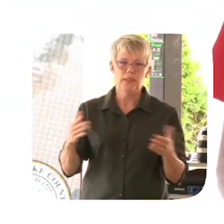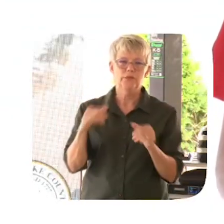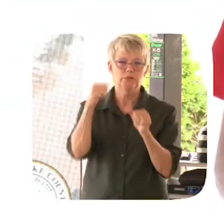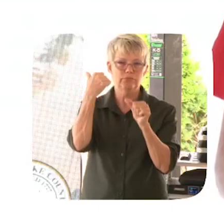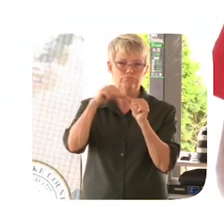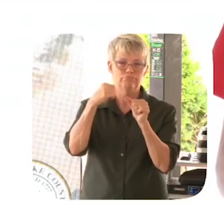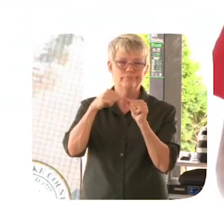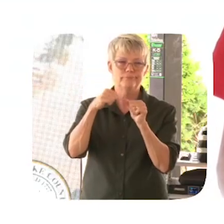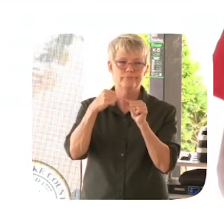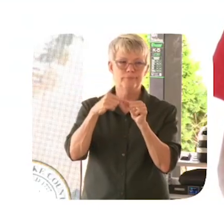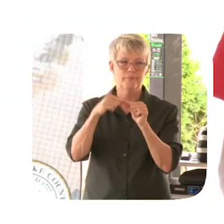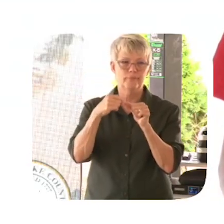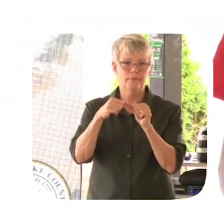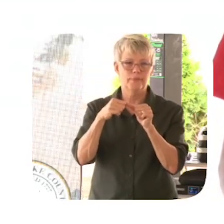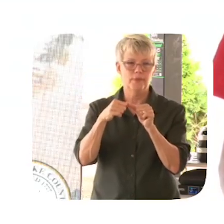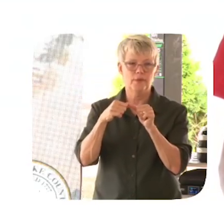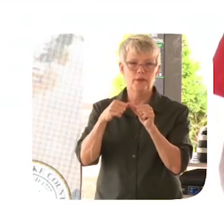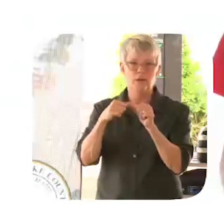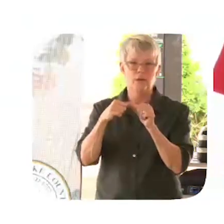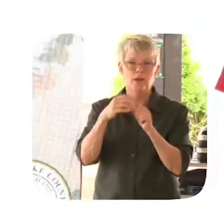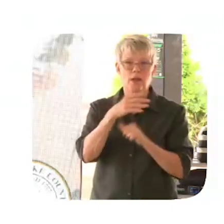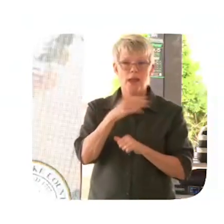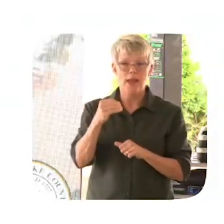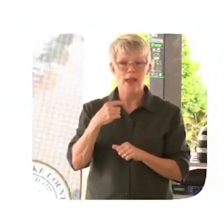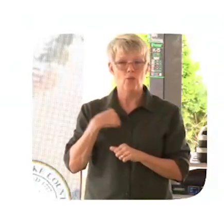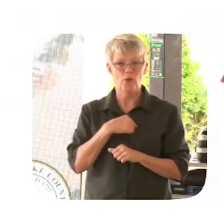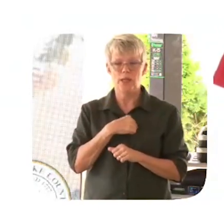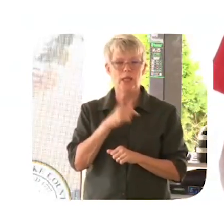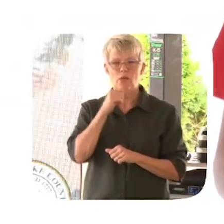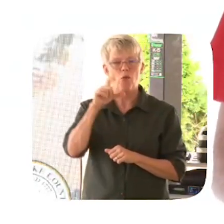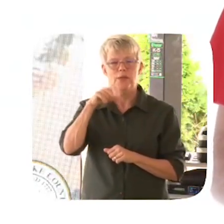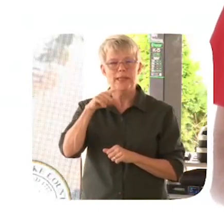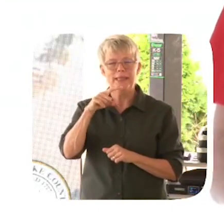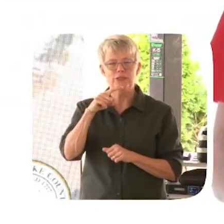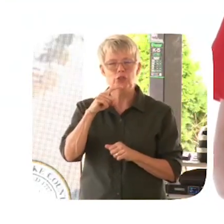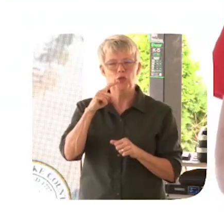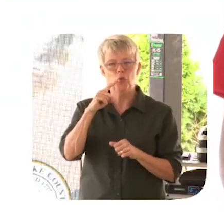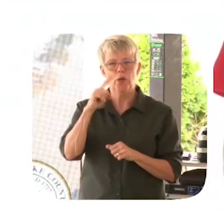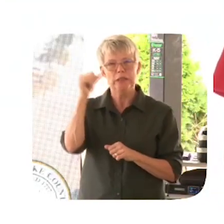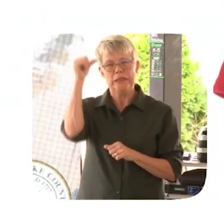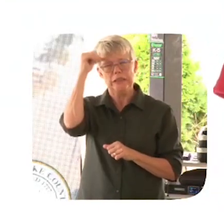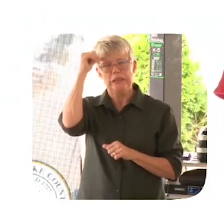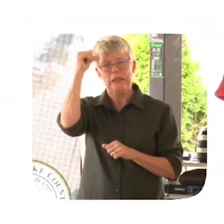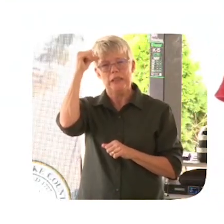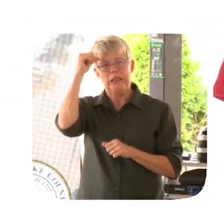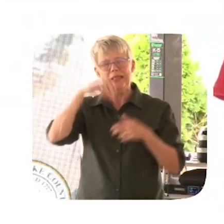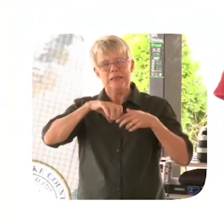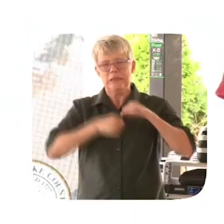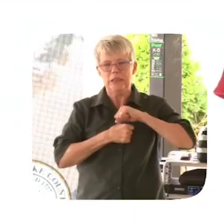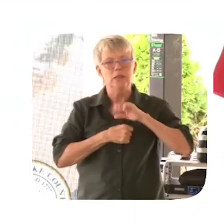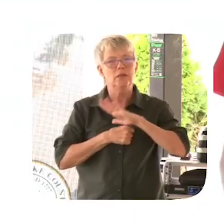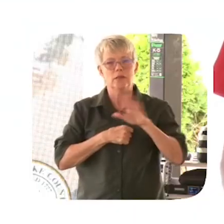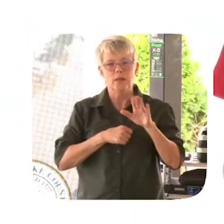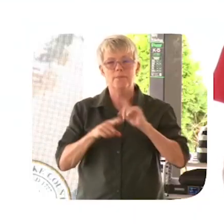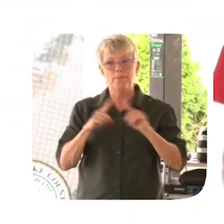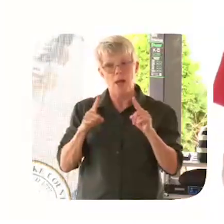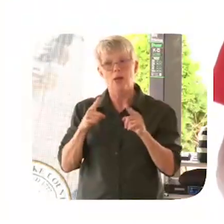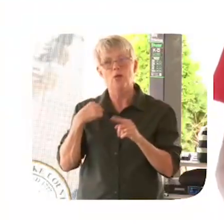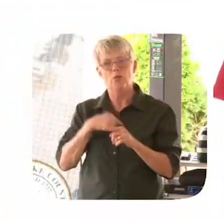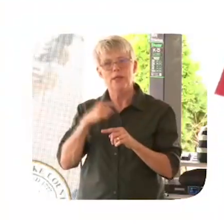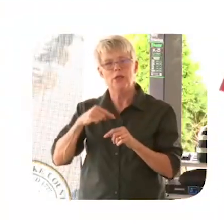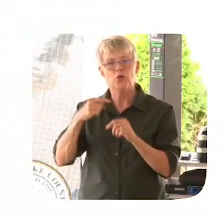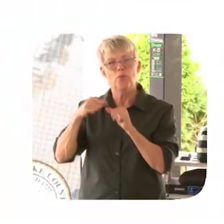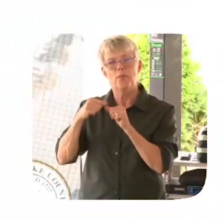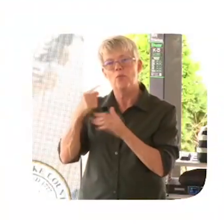morning. And rather than recall so many of the heart-wrenching events that occurred 1 year ago, I just want to remind everyone as we close of some of the